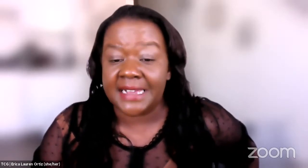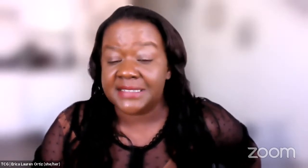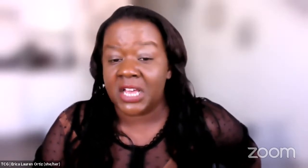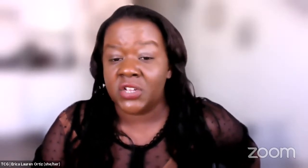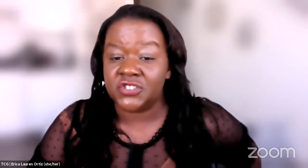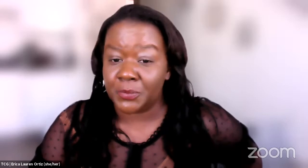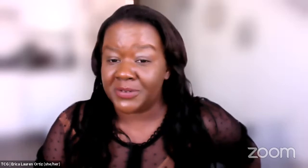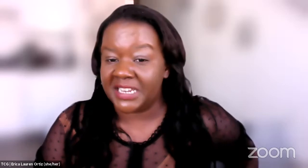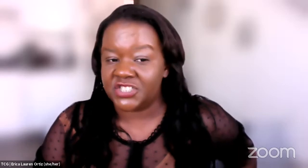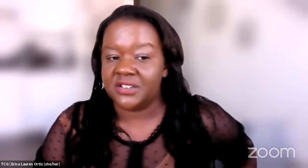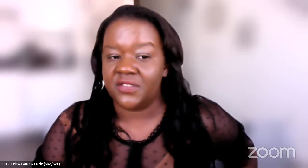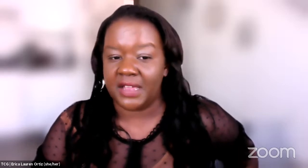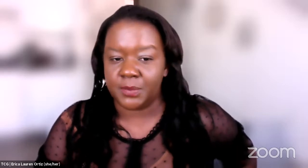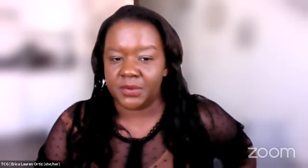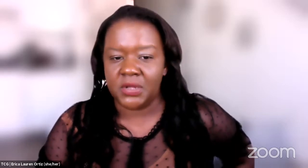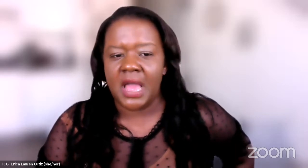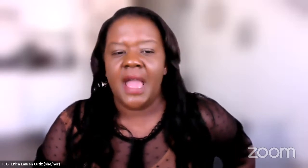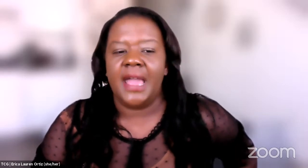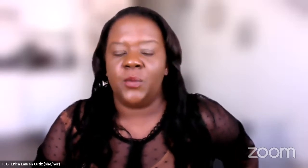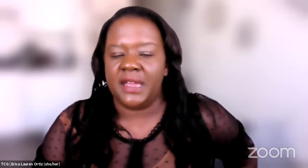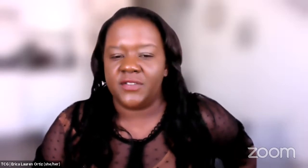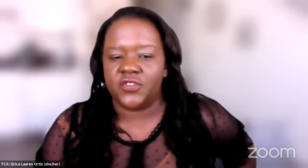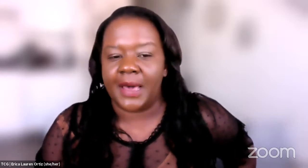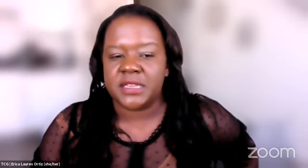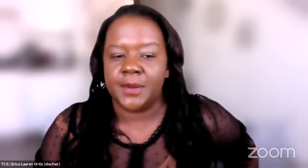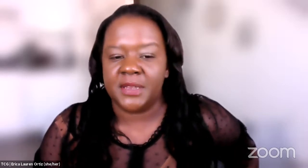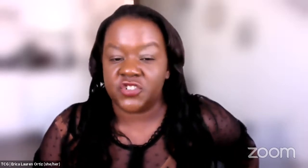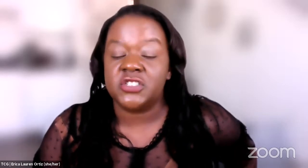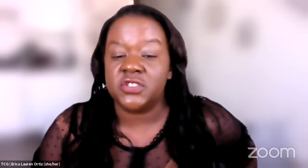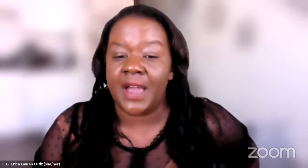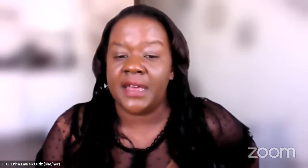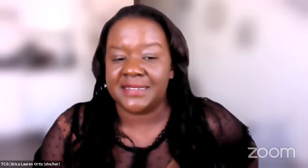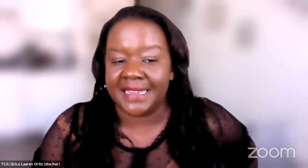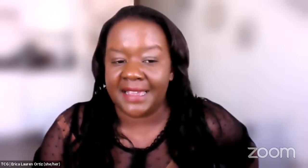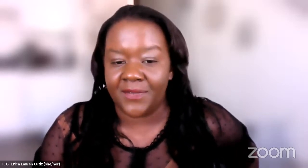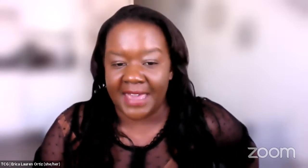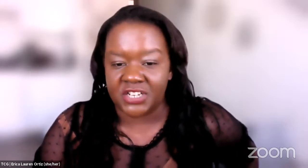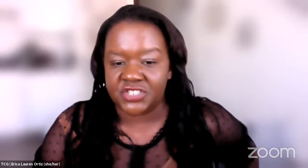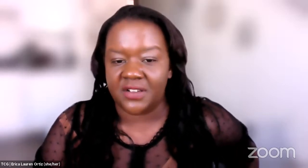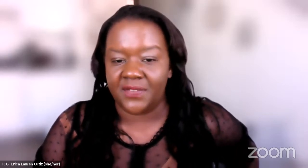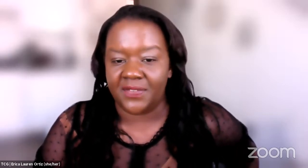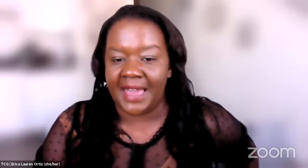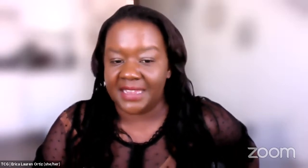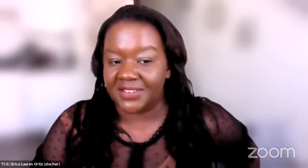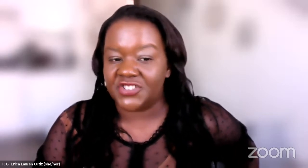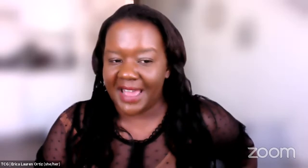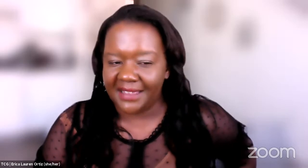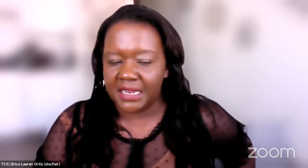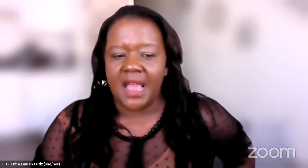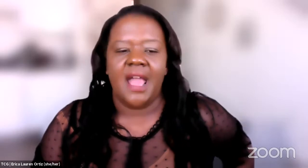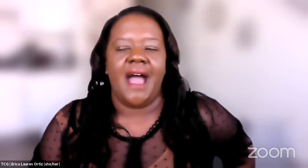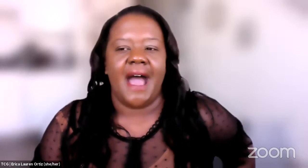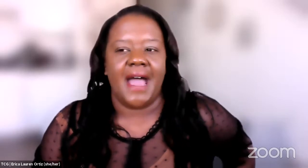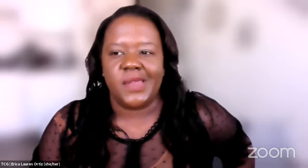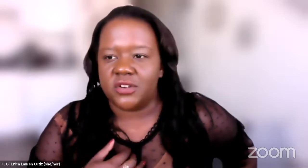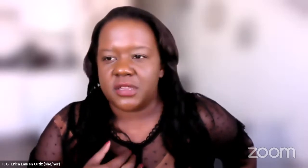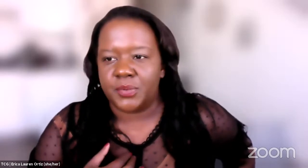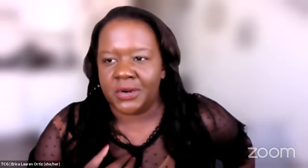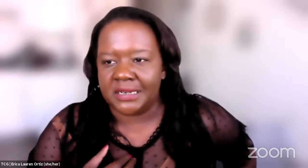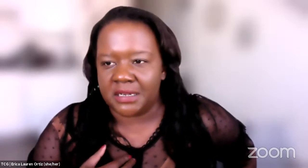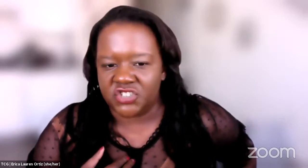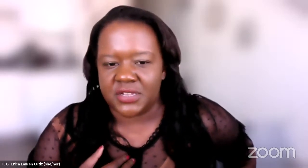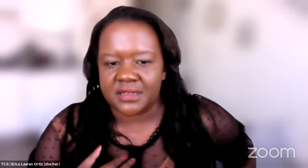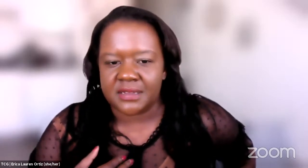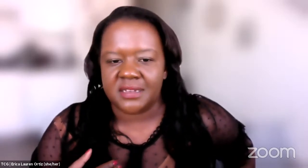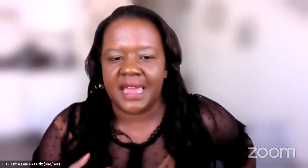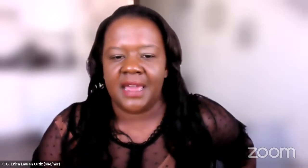and ASL interpretation available, and we have dropped some instructions for how to take advantage of that in the chat. I am here to